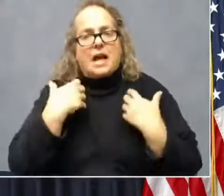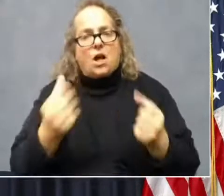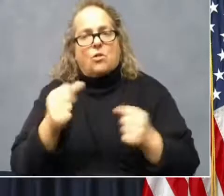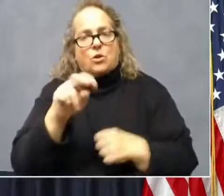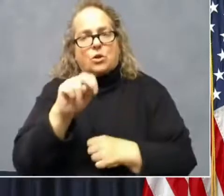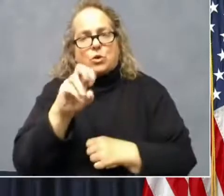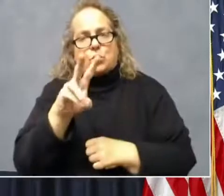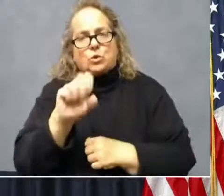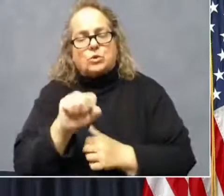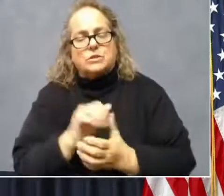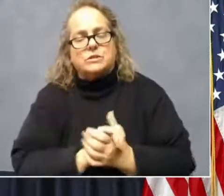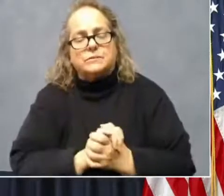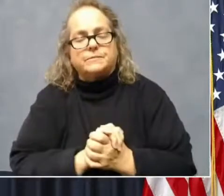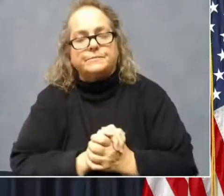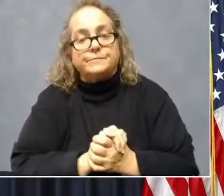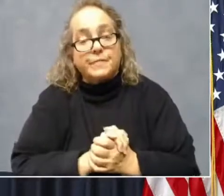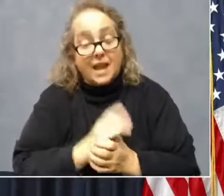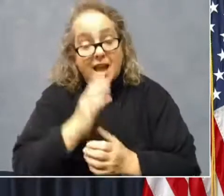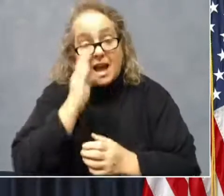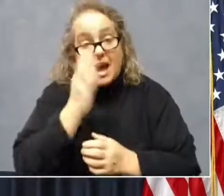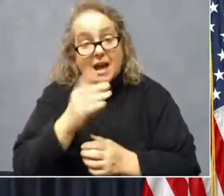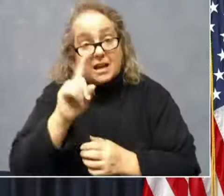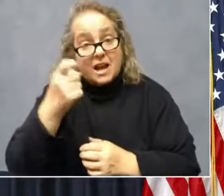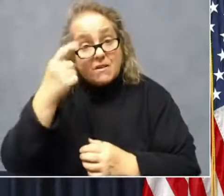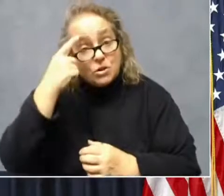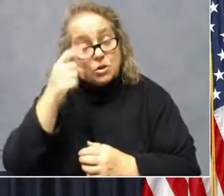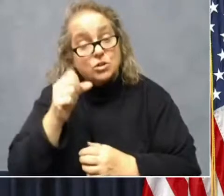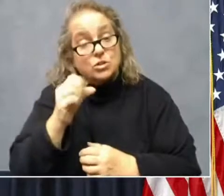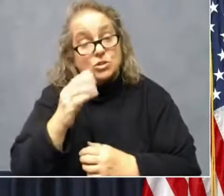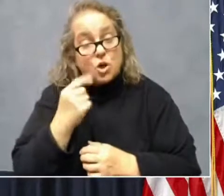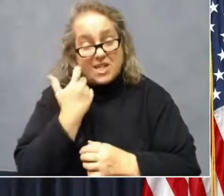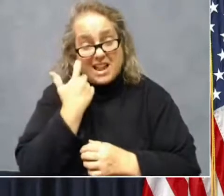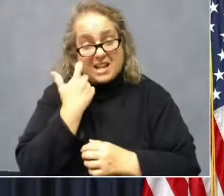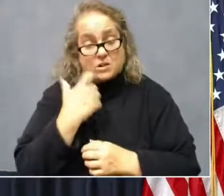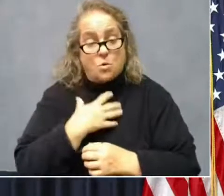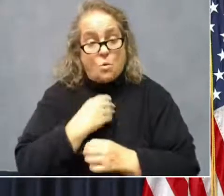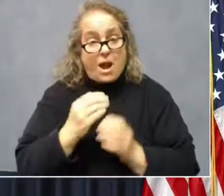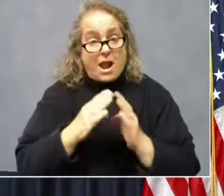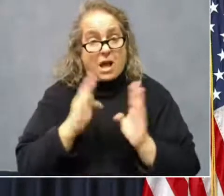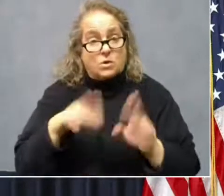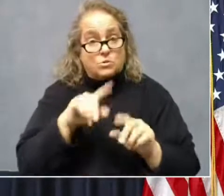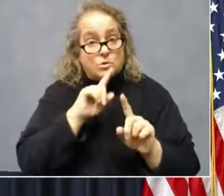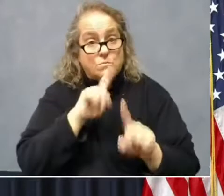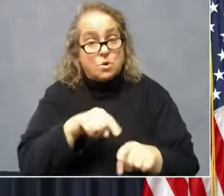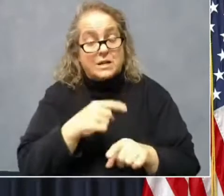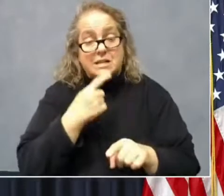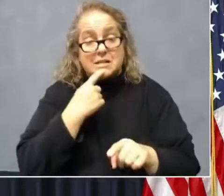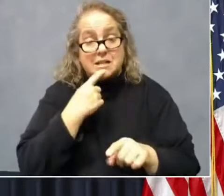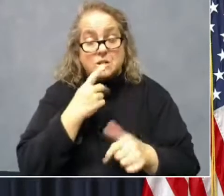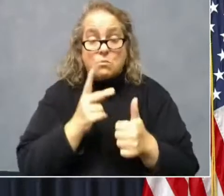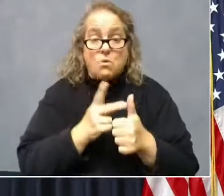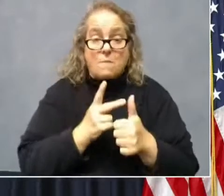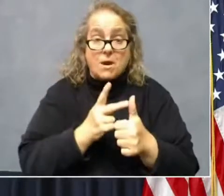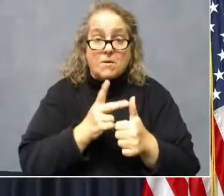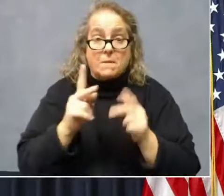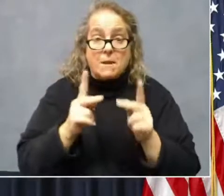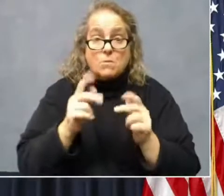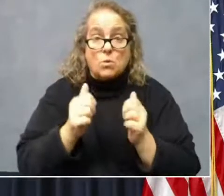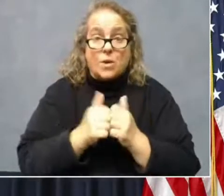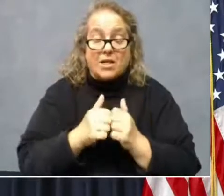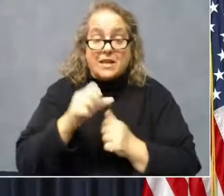Hi, Governor. So the latest White House report says primarily those with symptoms are being